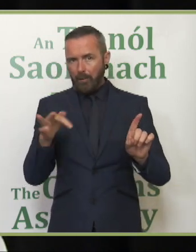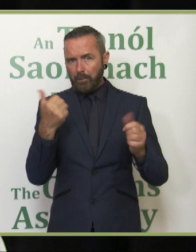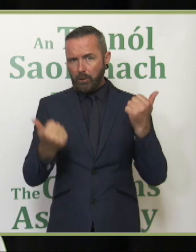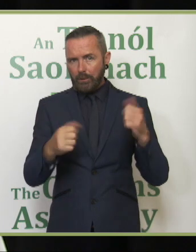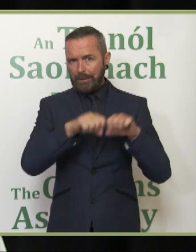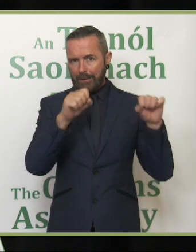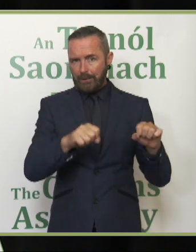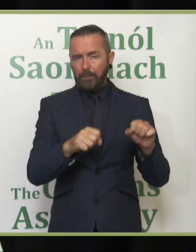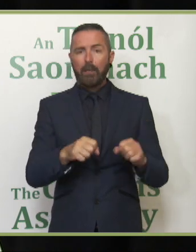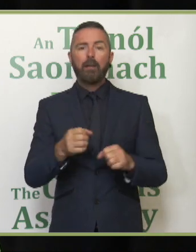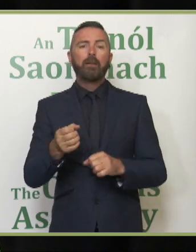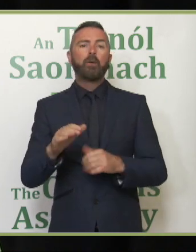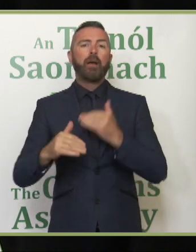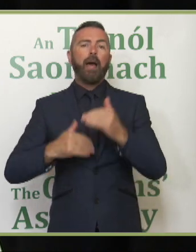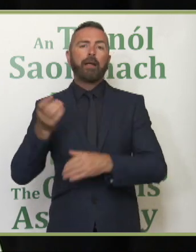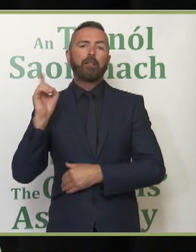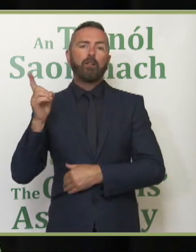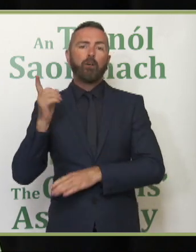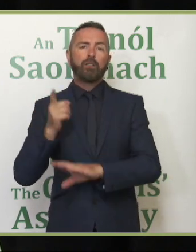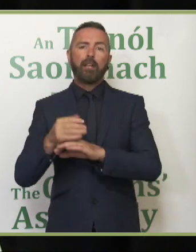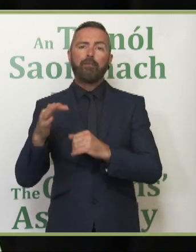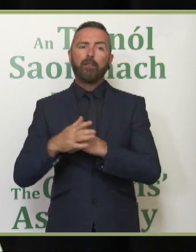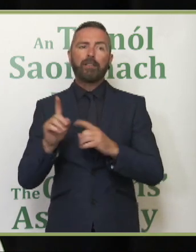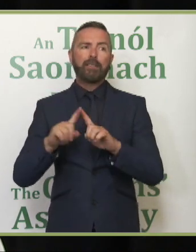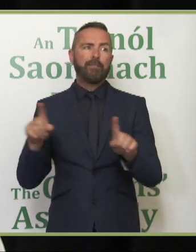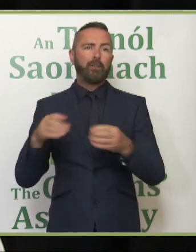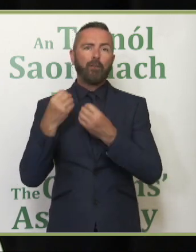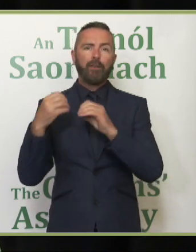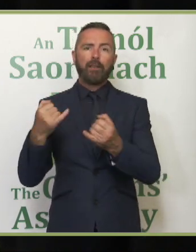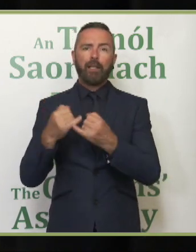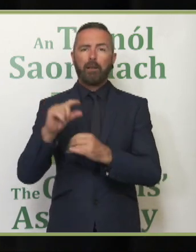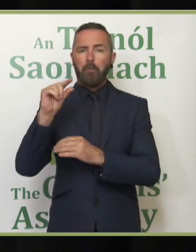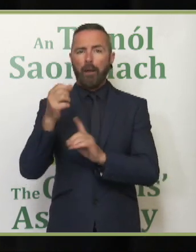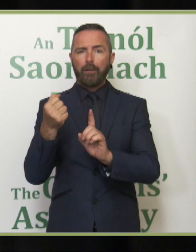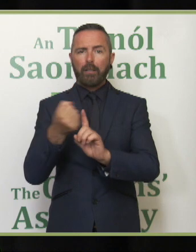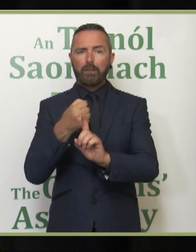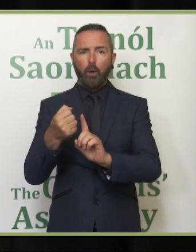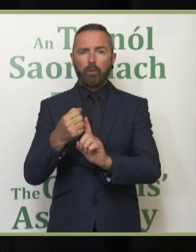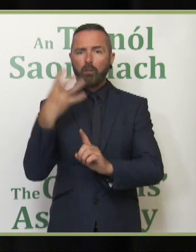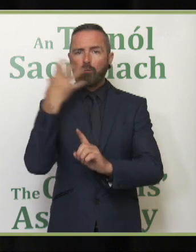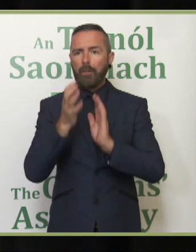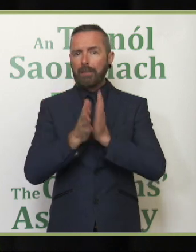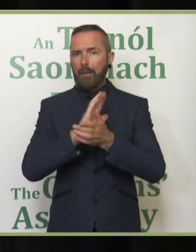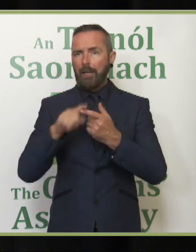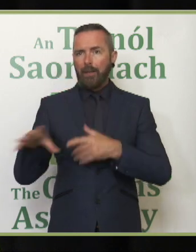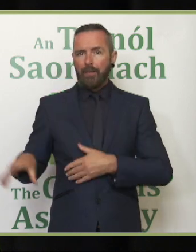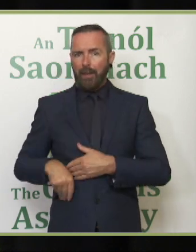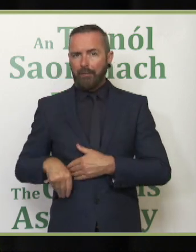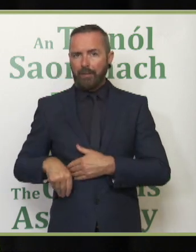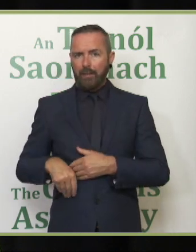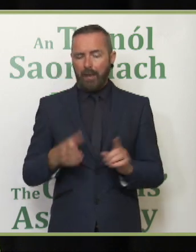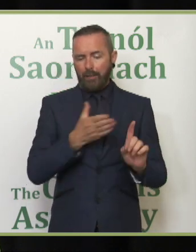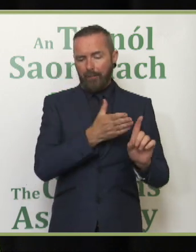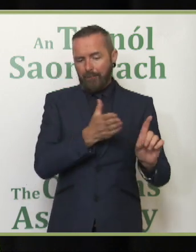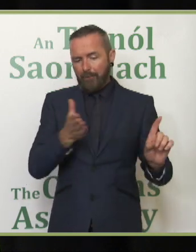scheme is available for a range of offences, for offences such as minor assaults, criminal damage and theft, and that also diverts people away